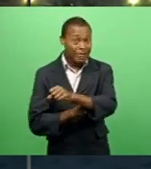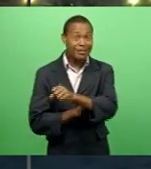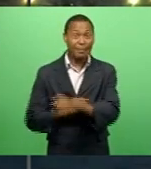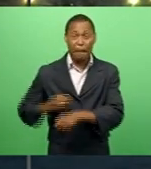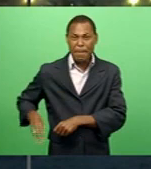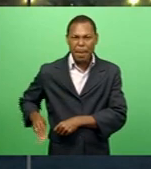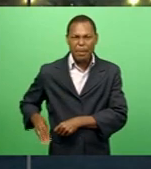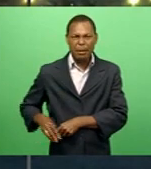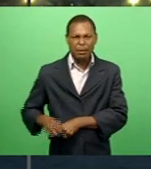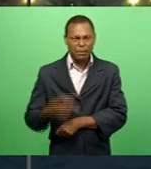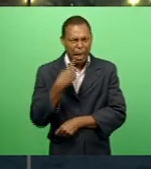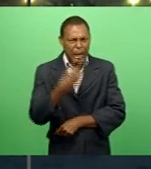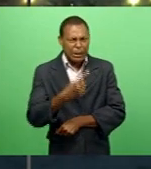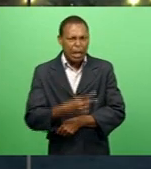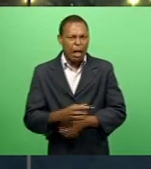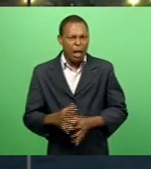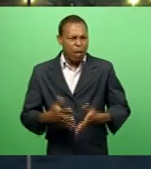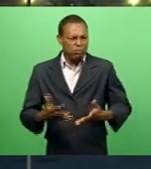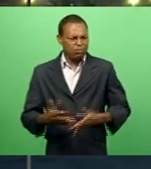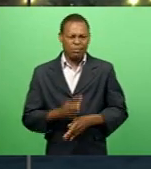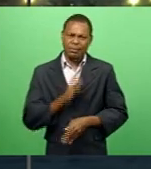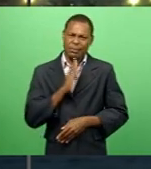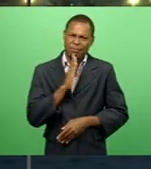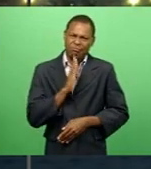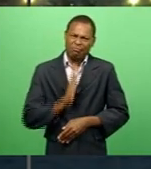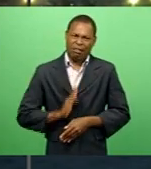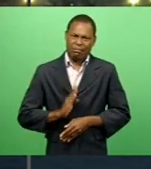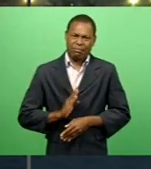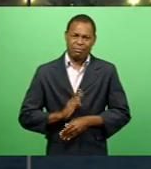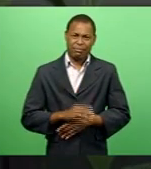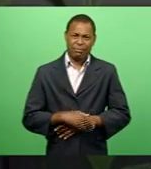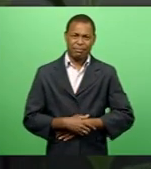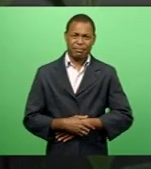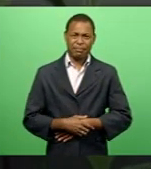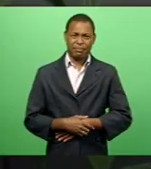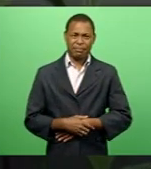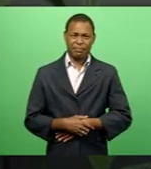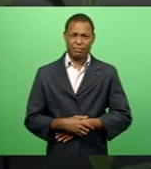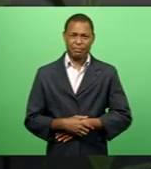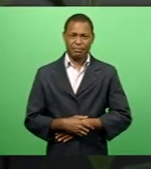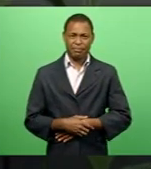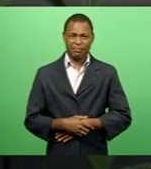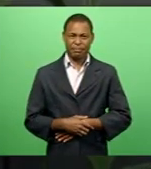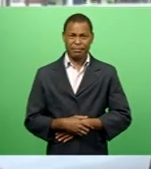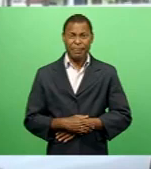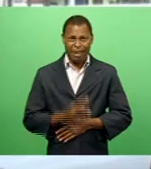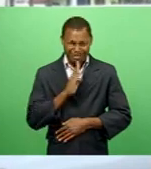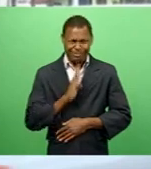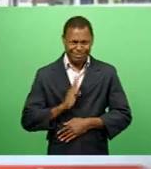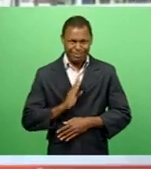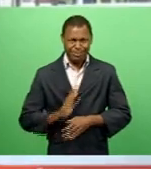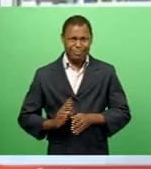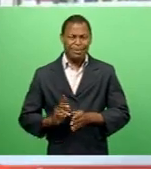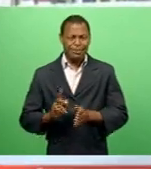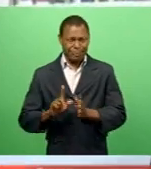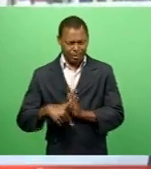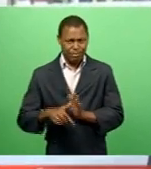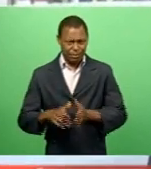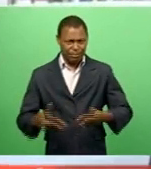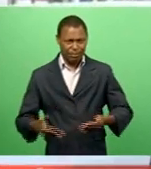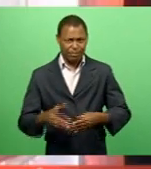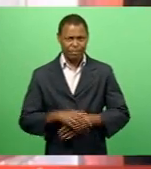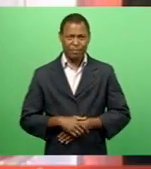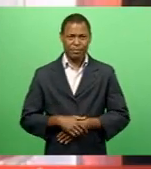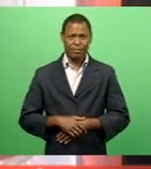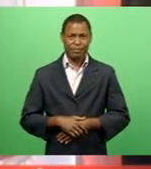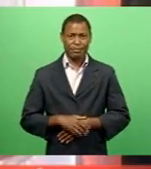the current status of the party as a sad situation. It is a very sad situation. Andiliti and others were advised